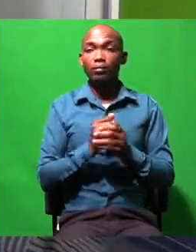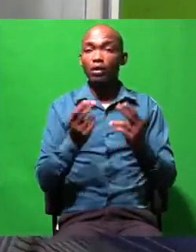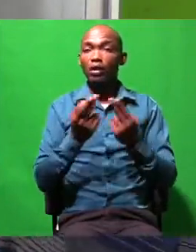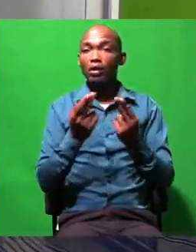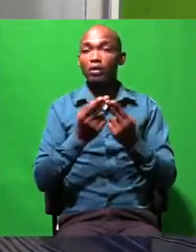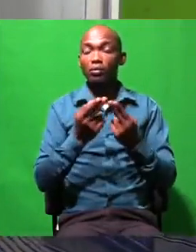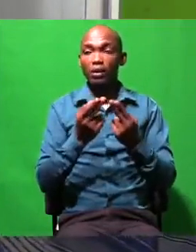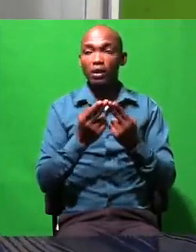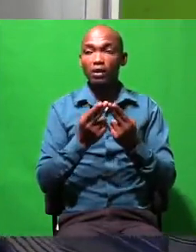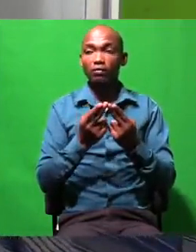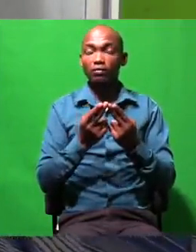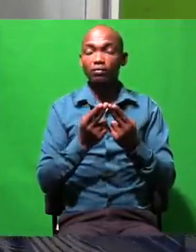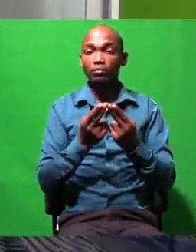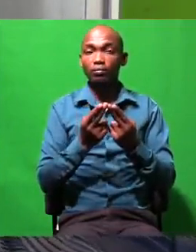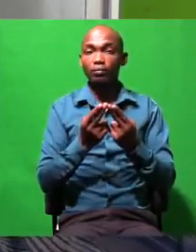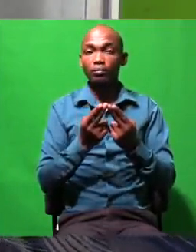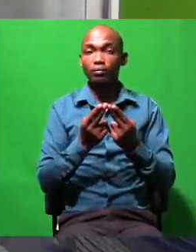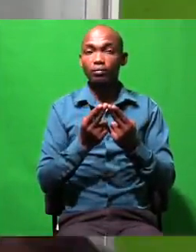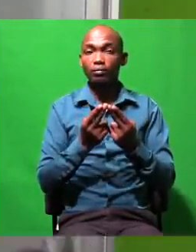biology. We have C,